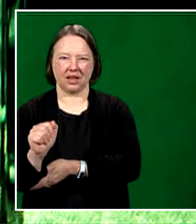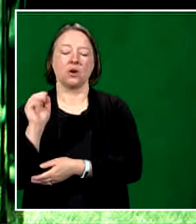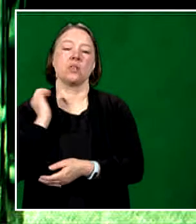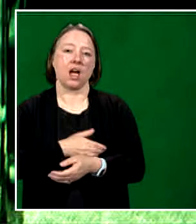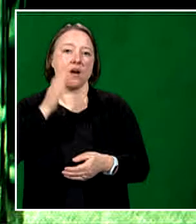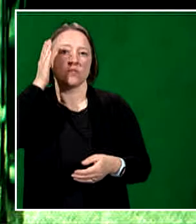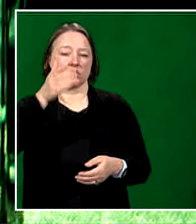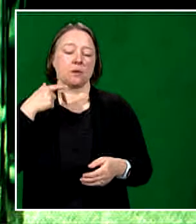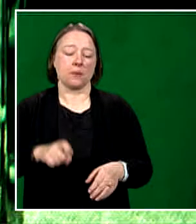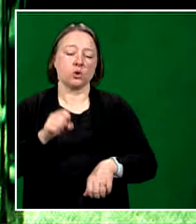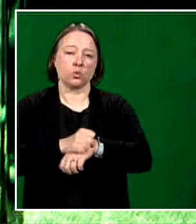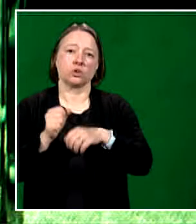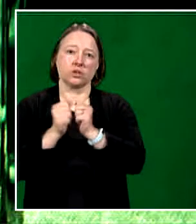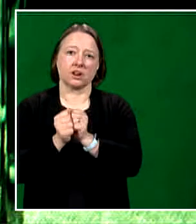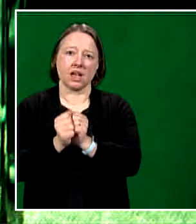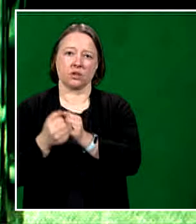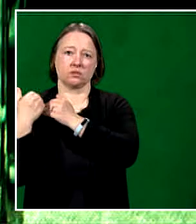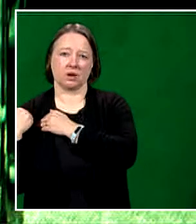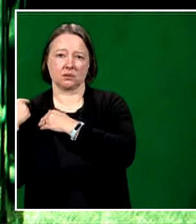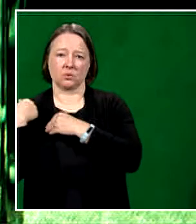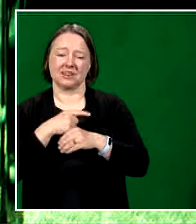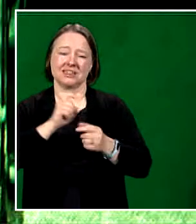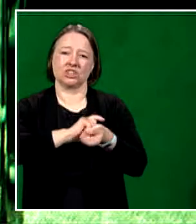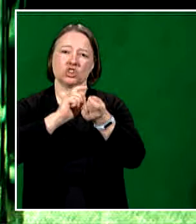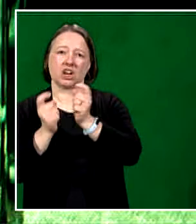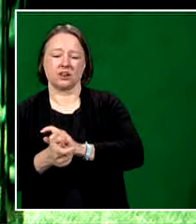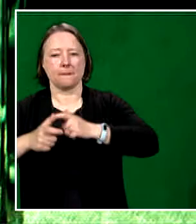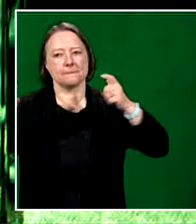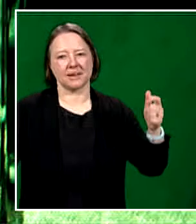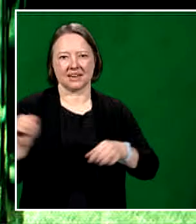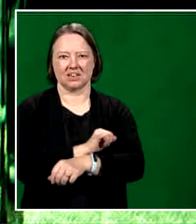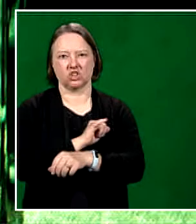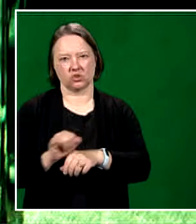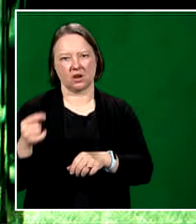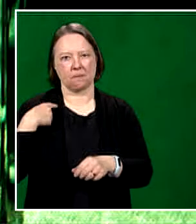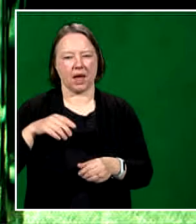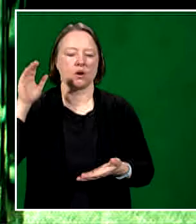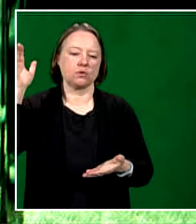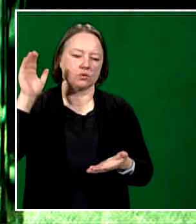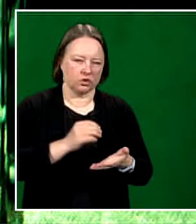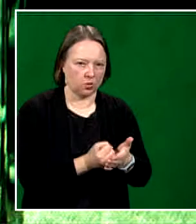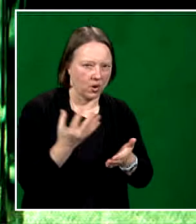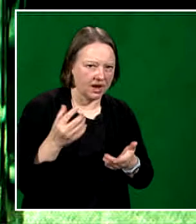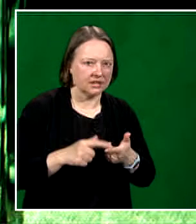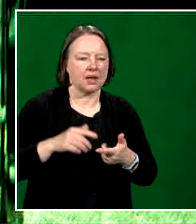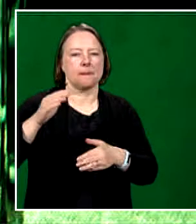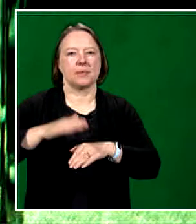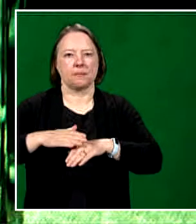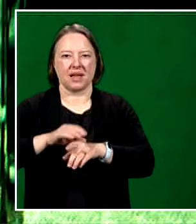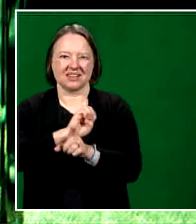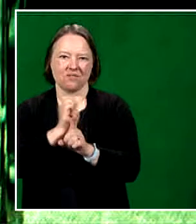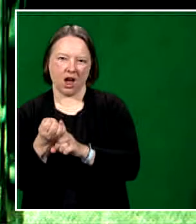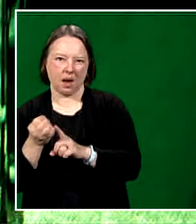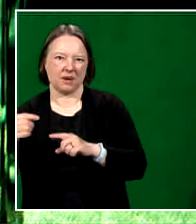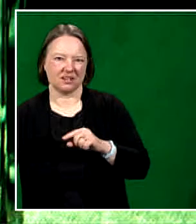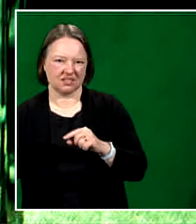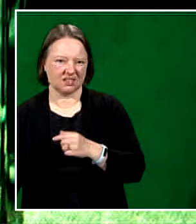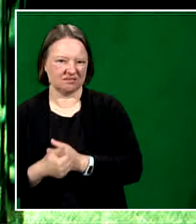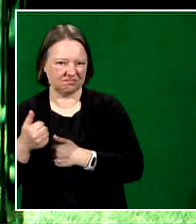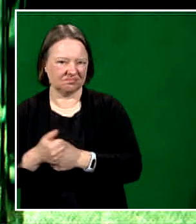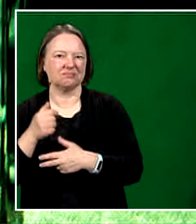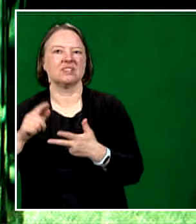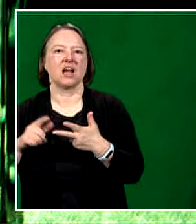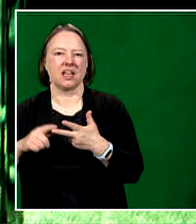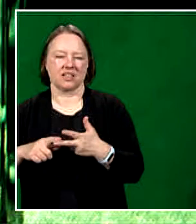we must work together to responsibly change our biggest industries. By reducing waste, minimizing environmental harm, and closing the production